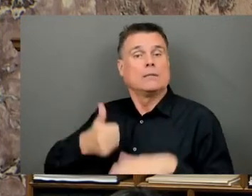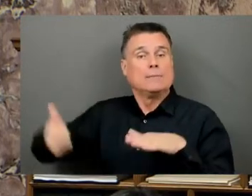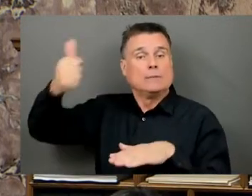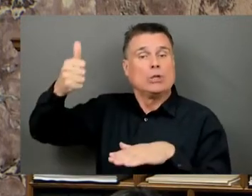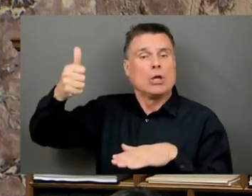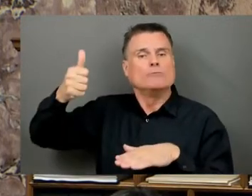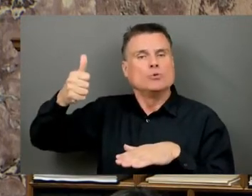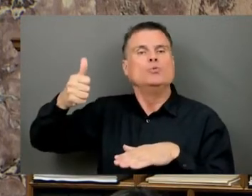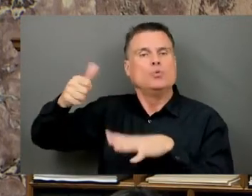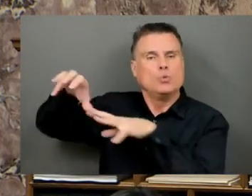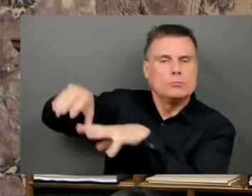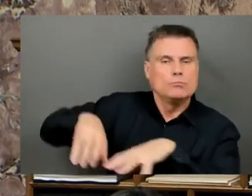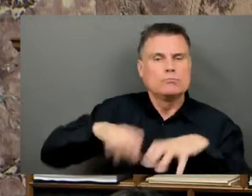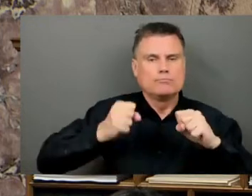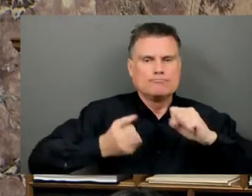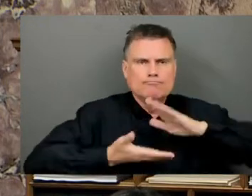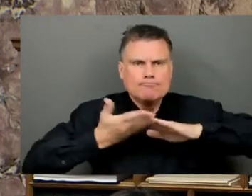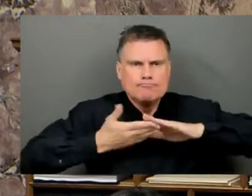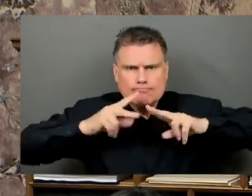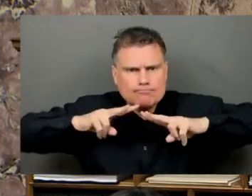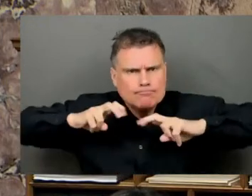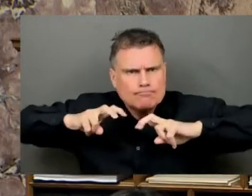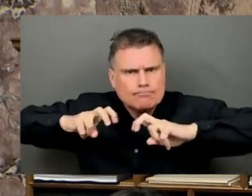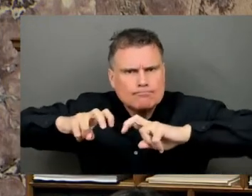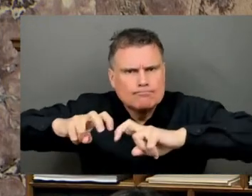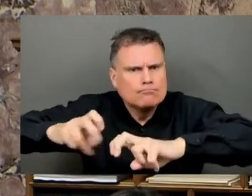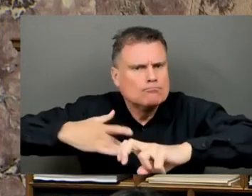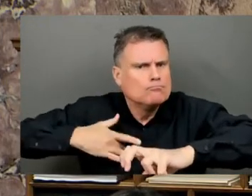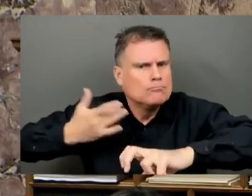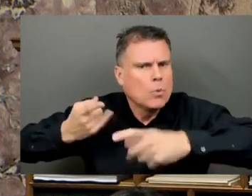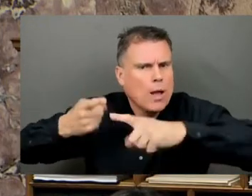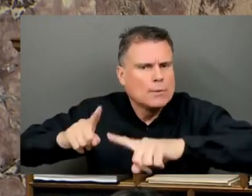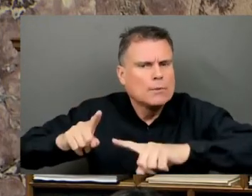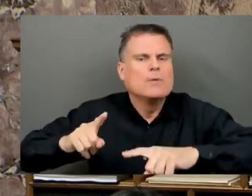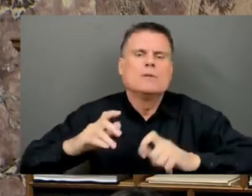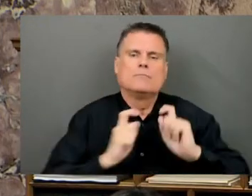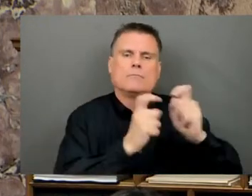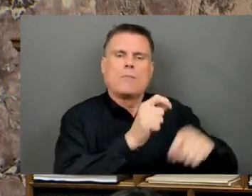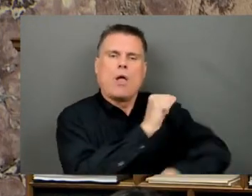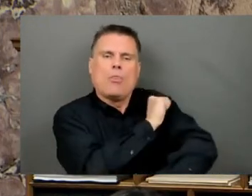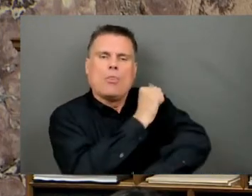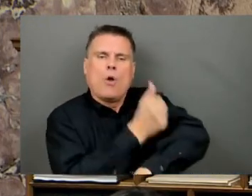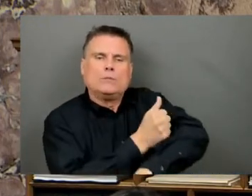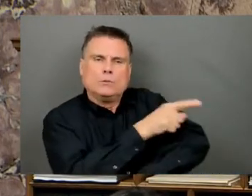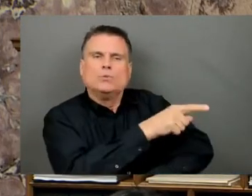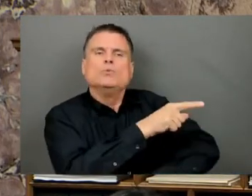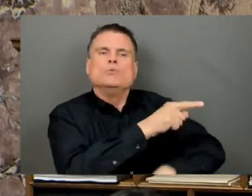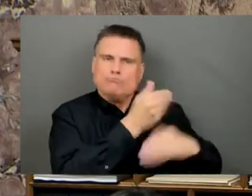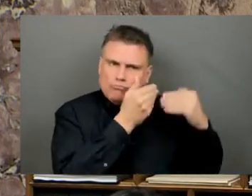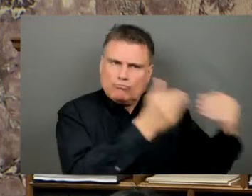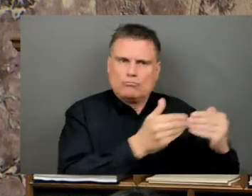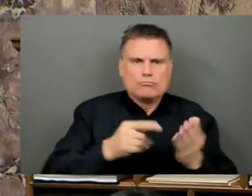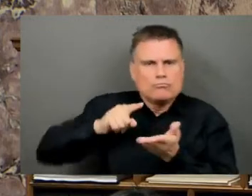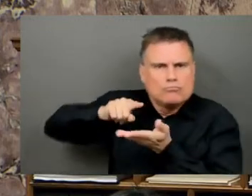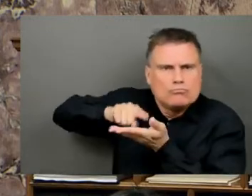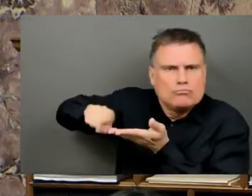improves the Commissioner authority to conduct systemic reviews and investigations into the causes and contributors